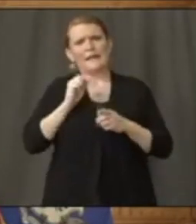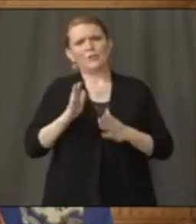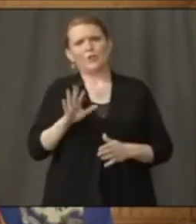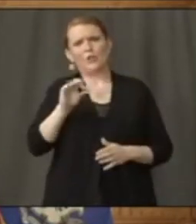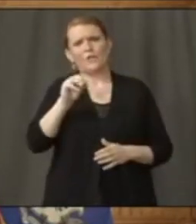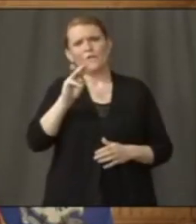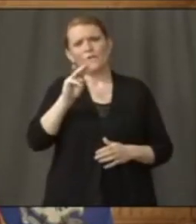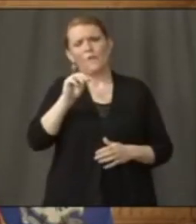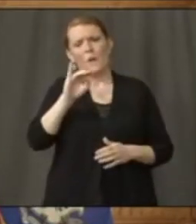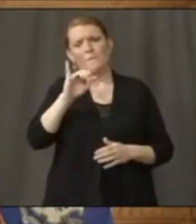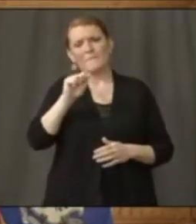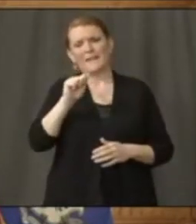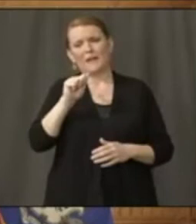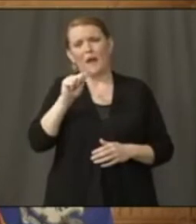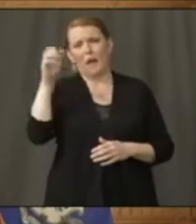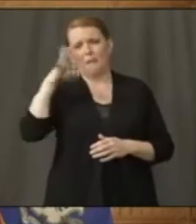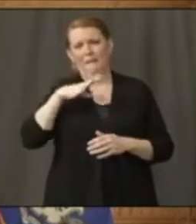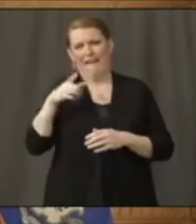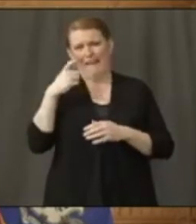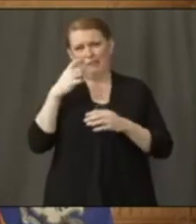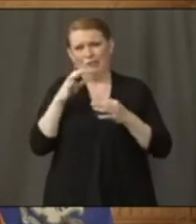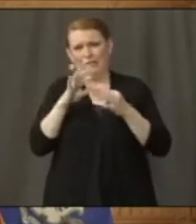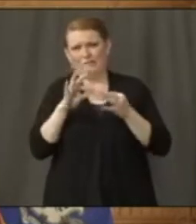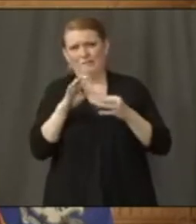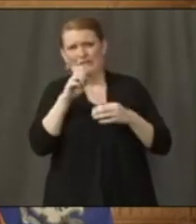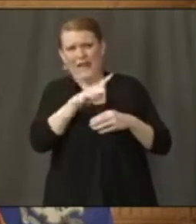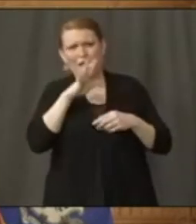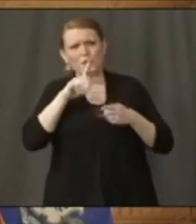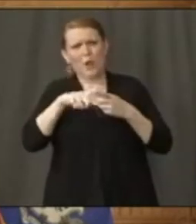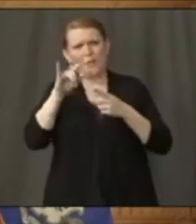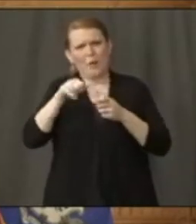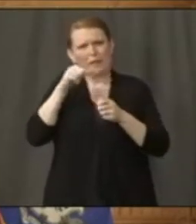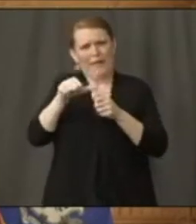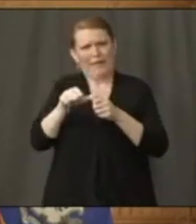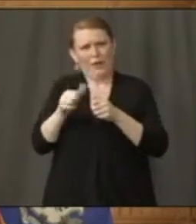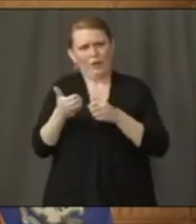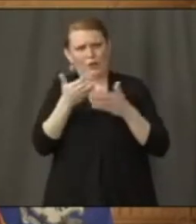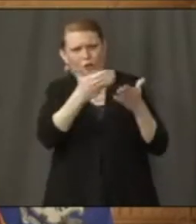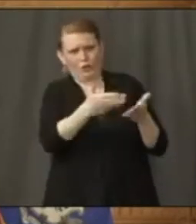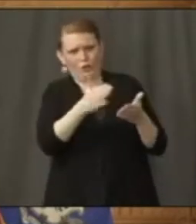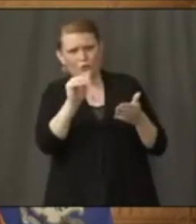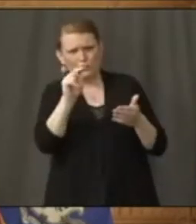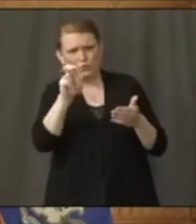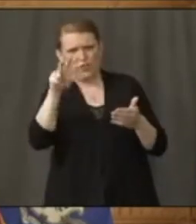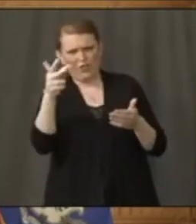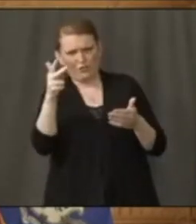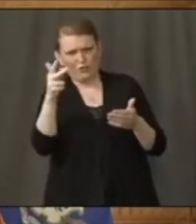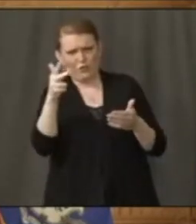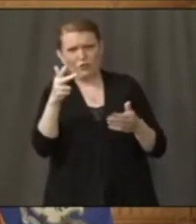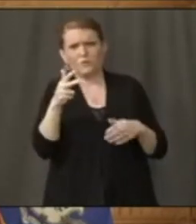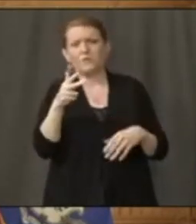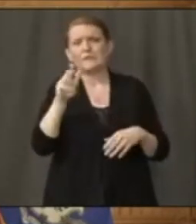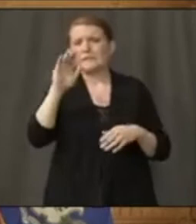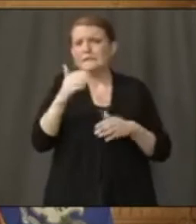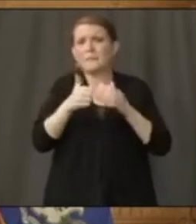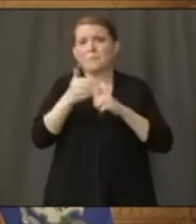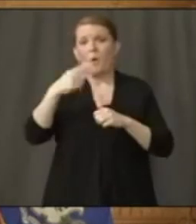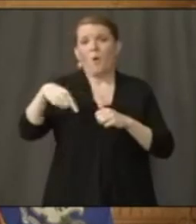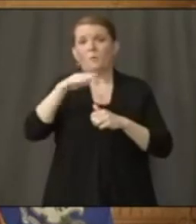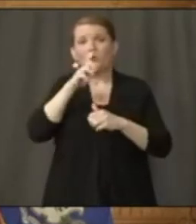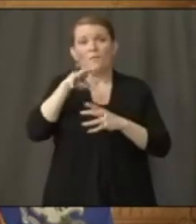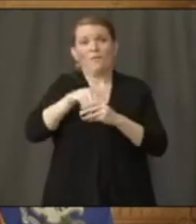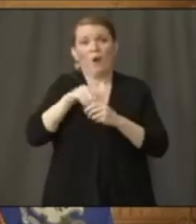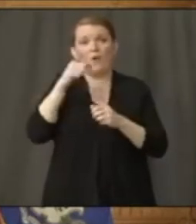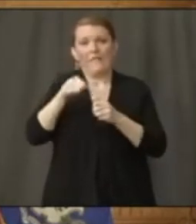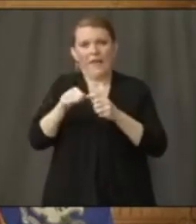reaction was to it specifically? This group, I guess, most of the folks are with the Connecticut Restaurant Association, and they're